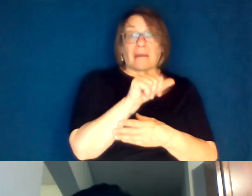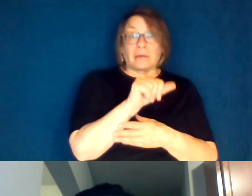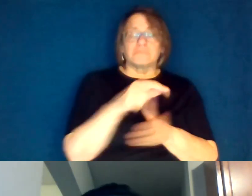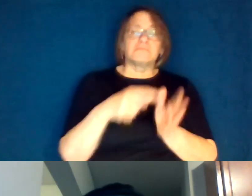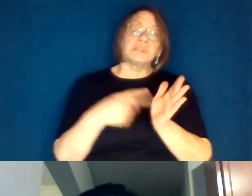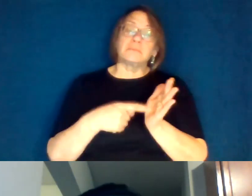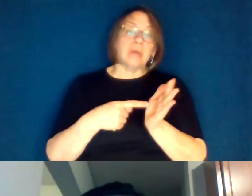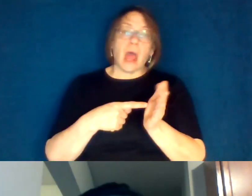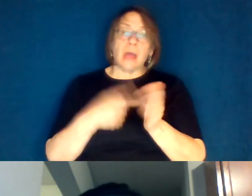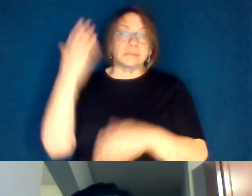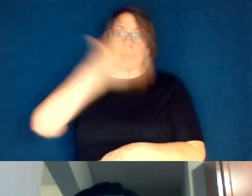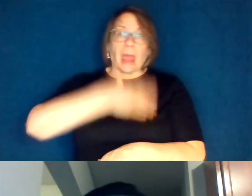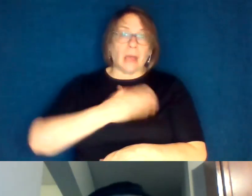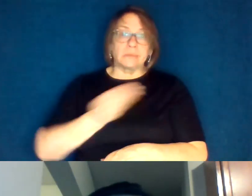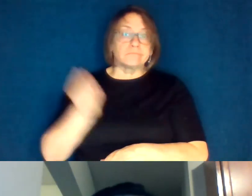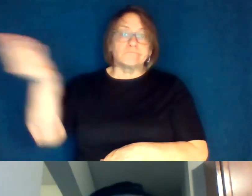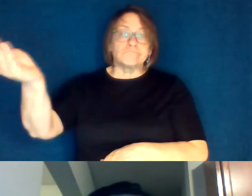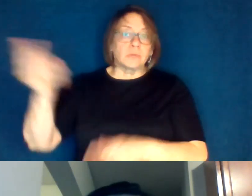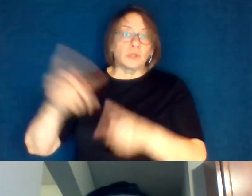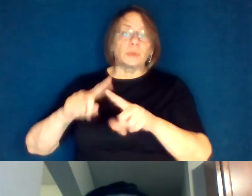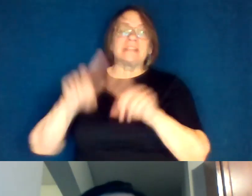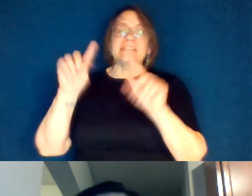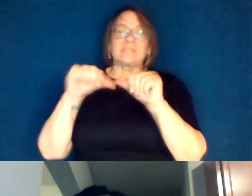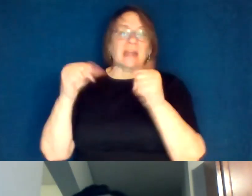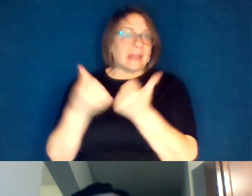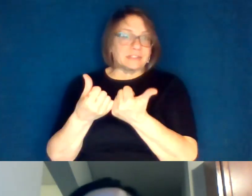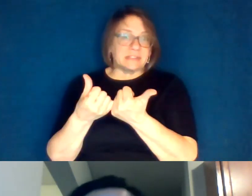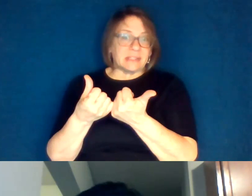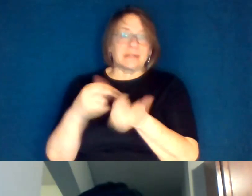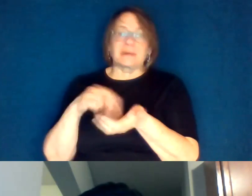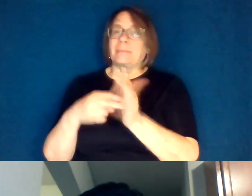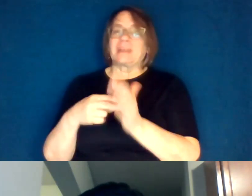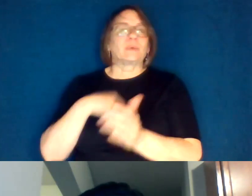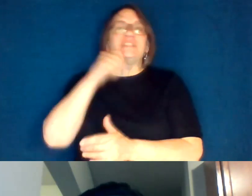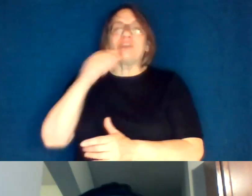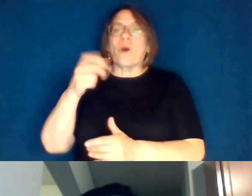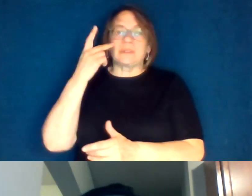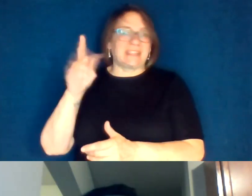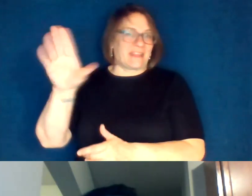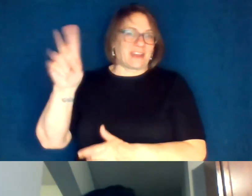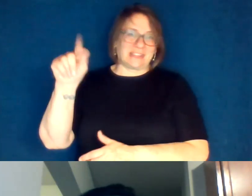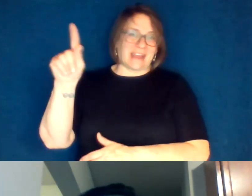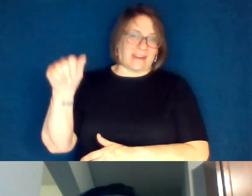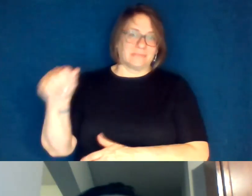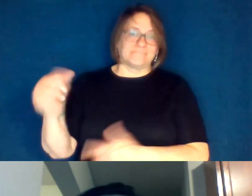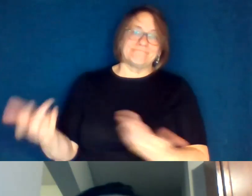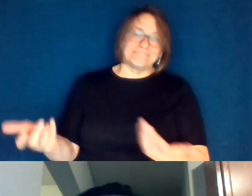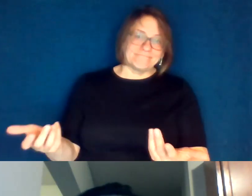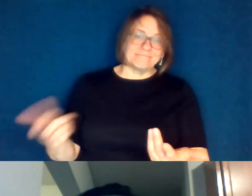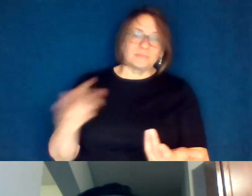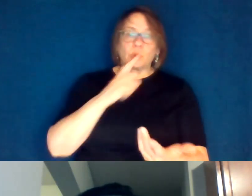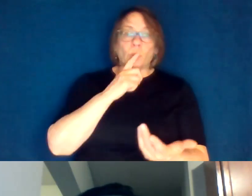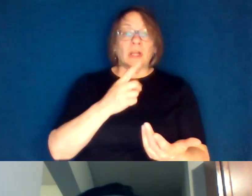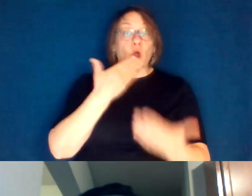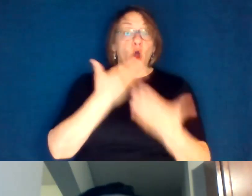get bypassed and submitted for payment to a slightly different agency, in which point we wouldn't see in the data. Sure. So I think a really good